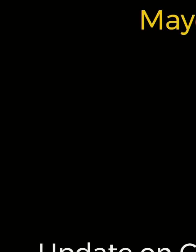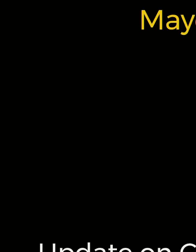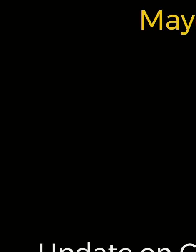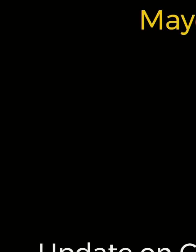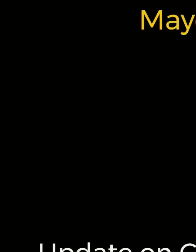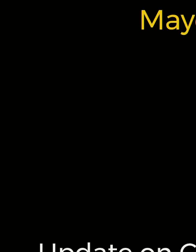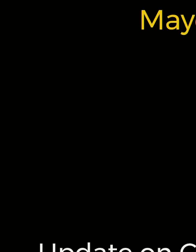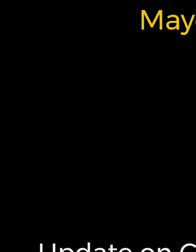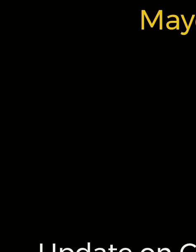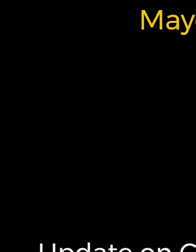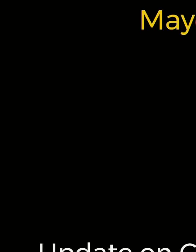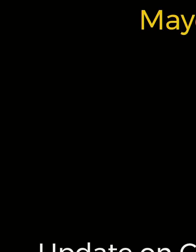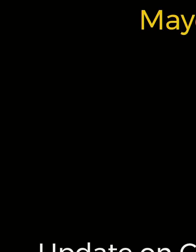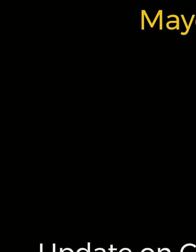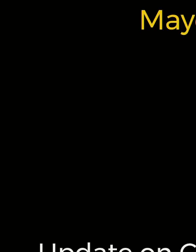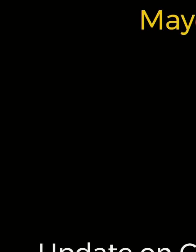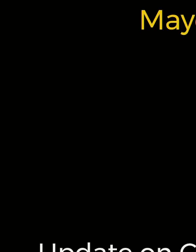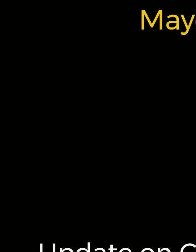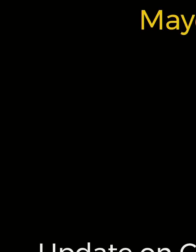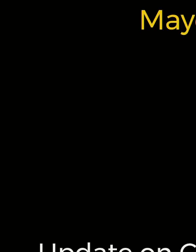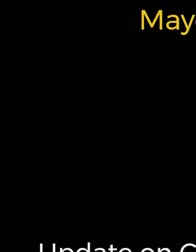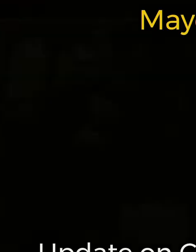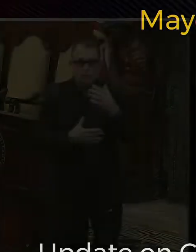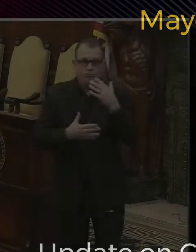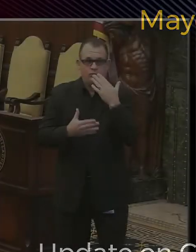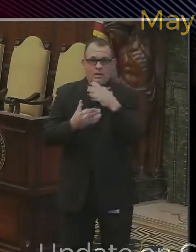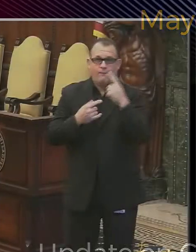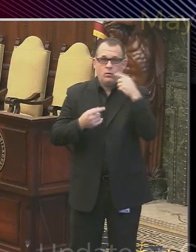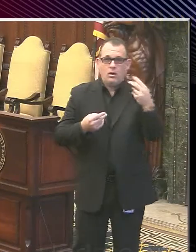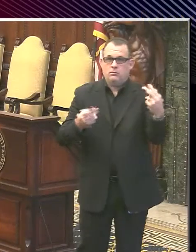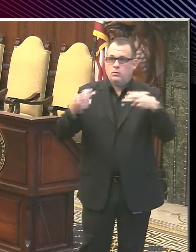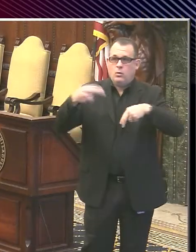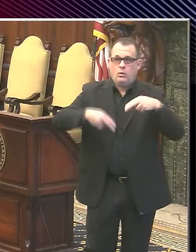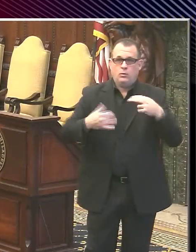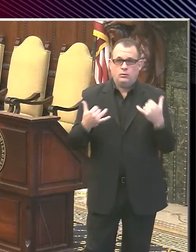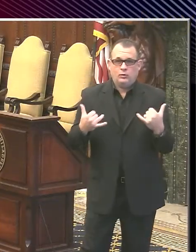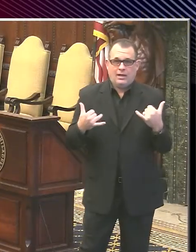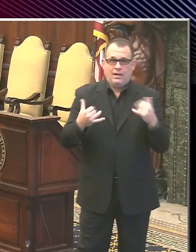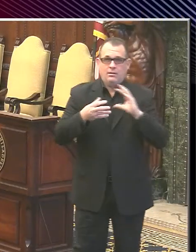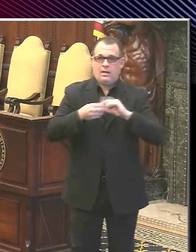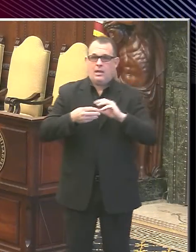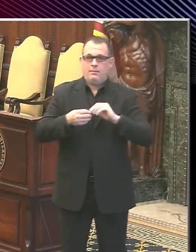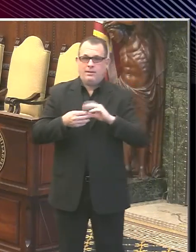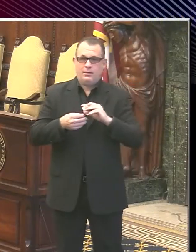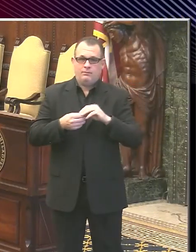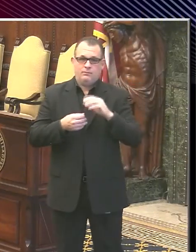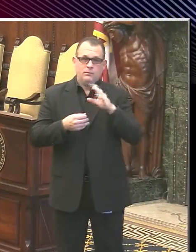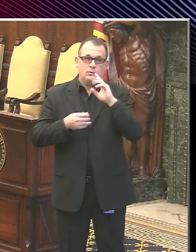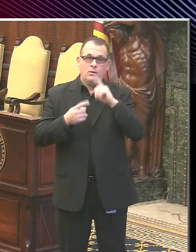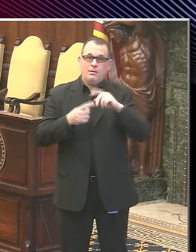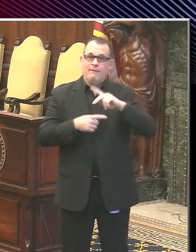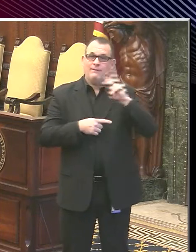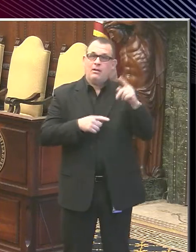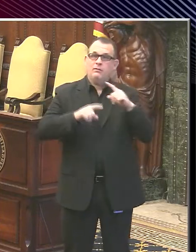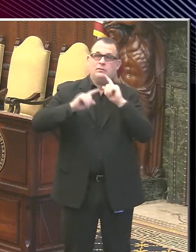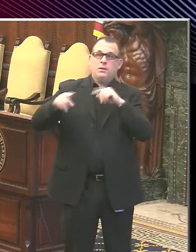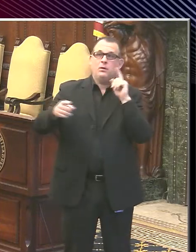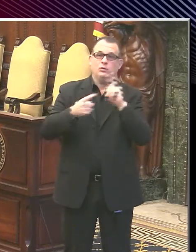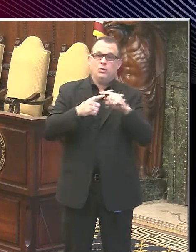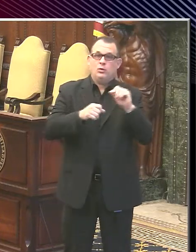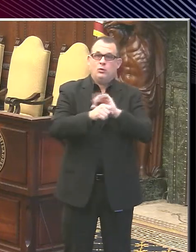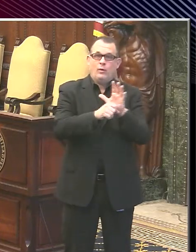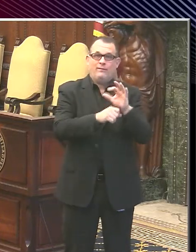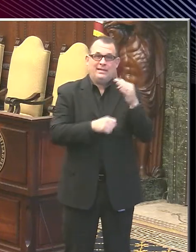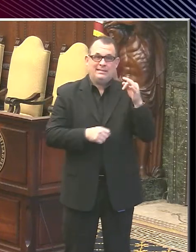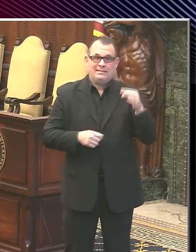Okay, good afternoon, and thank you for joining our briefing on the City of Philadelphia's response to COVID-19.